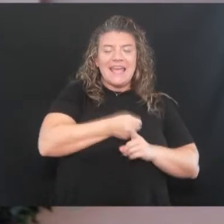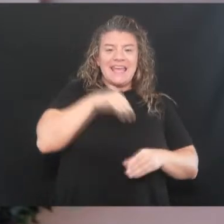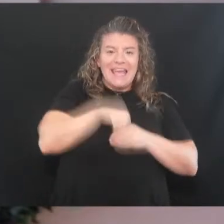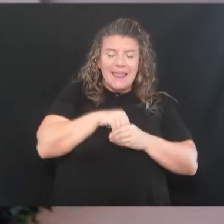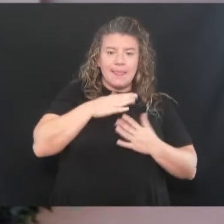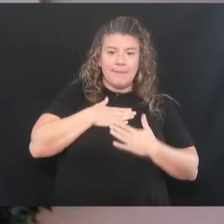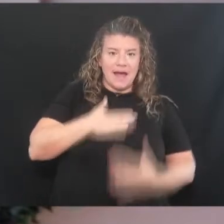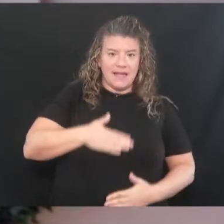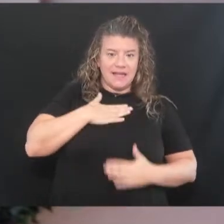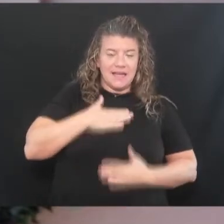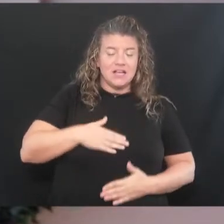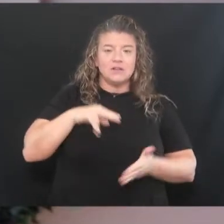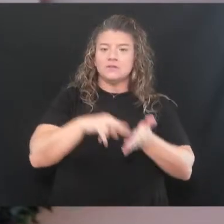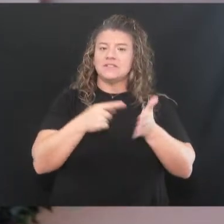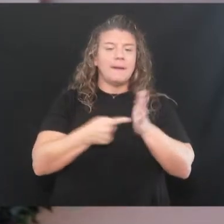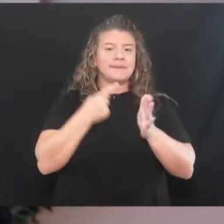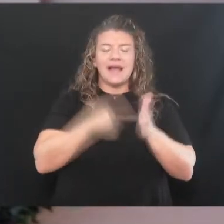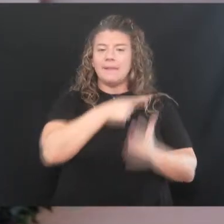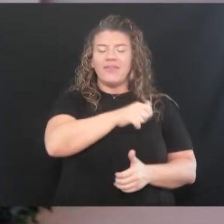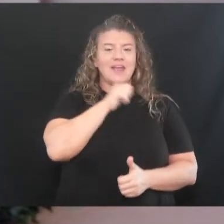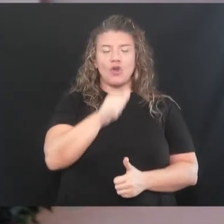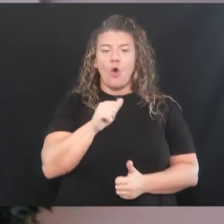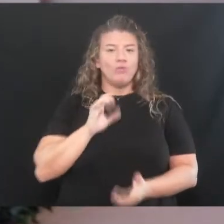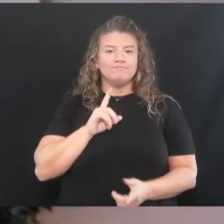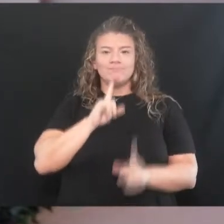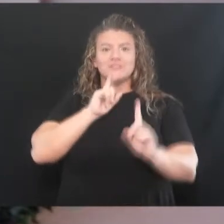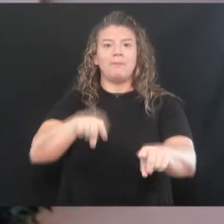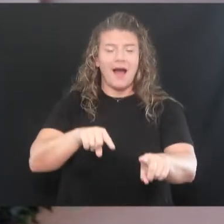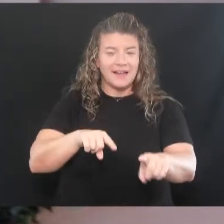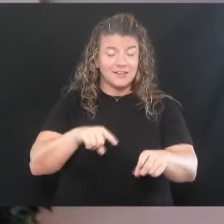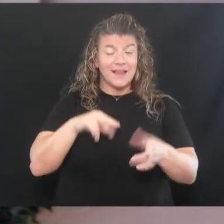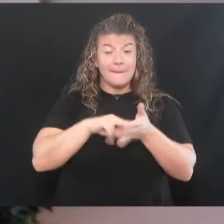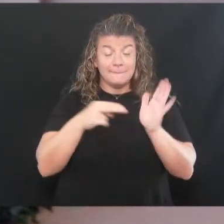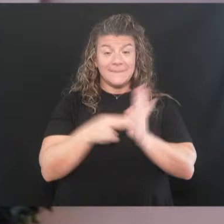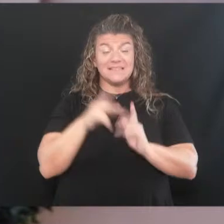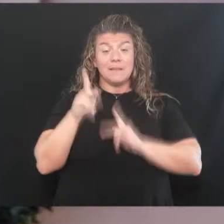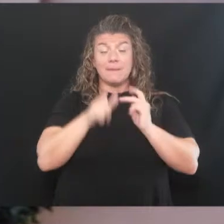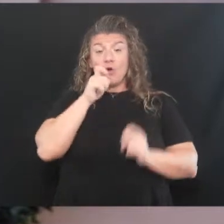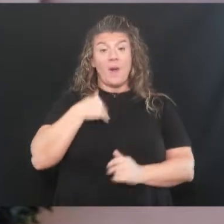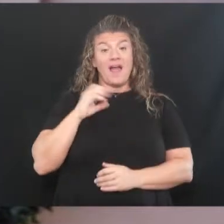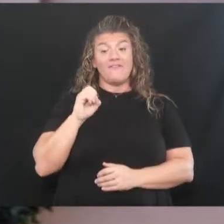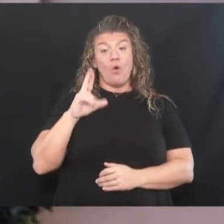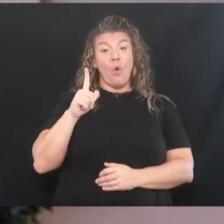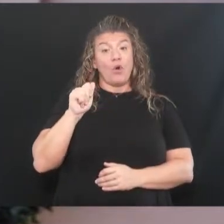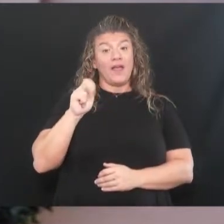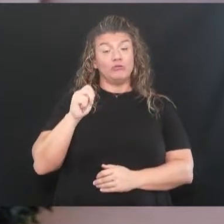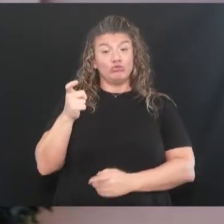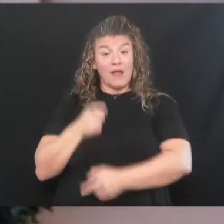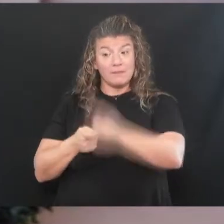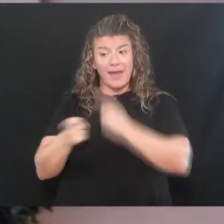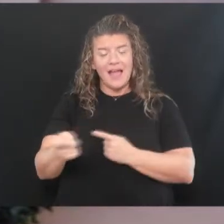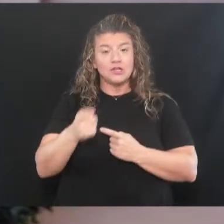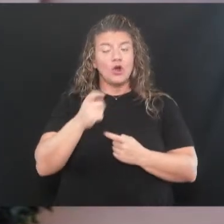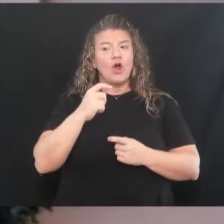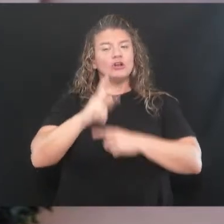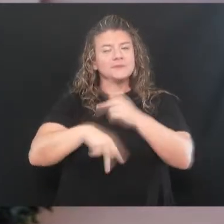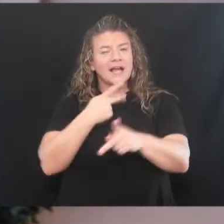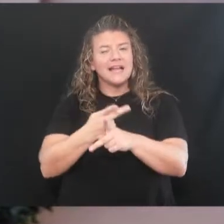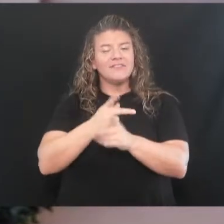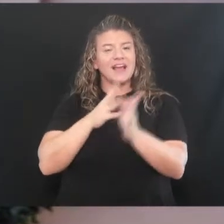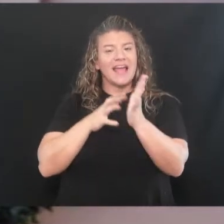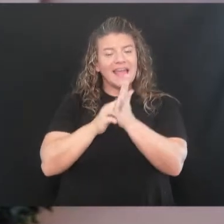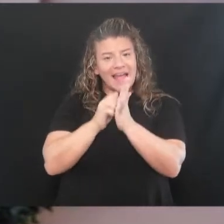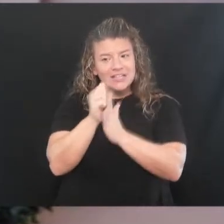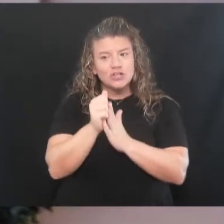to vaccines so well. Similarly, people that have had organ transplantations or have certain kind of cancers or who are